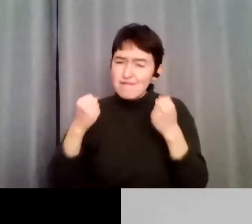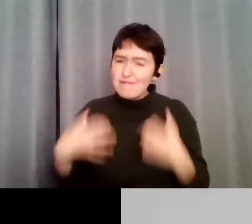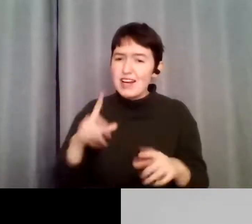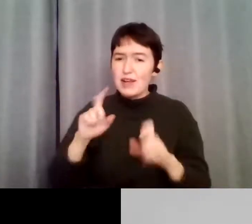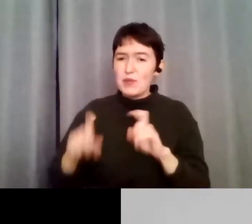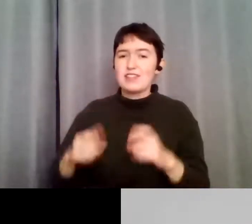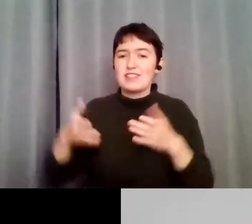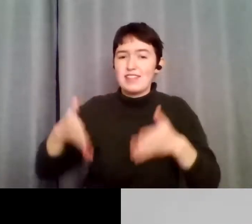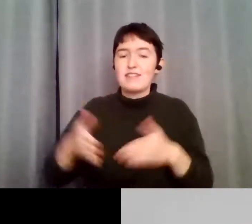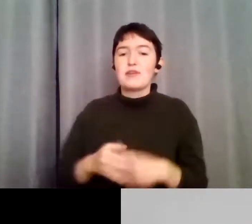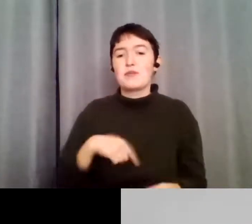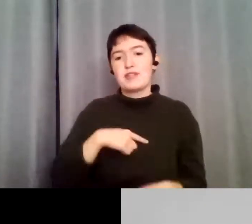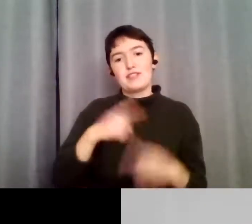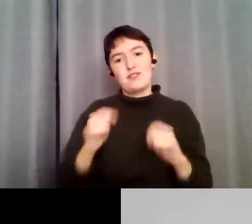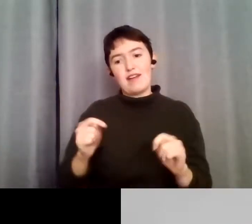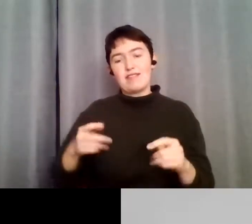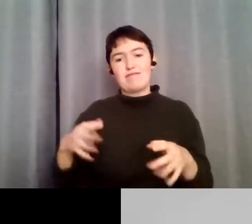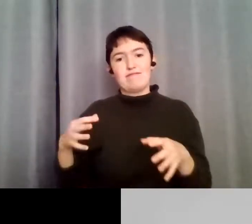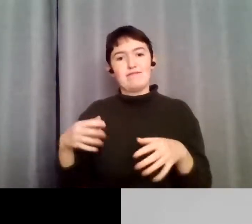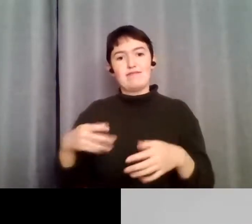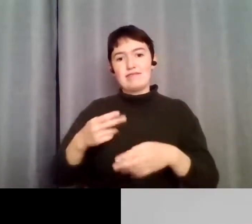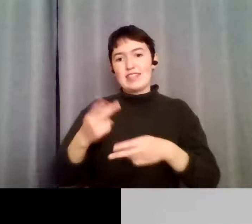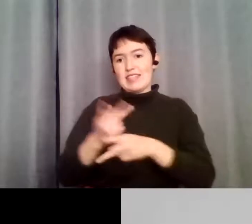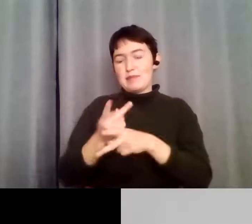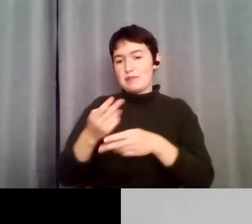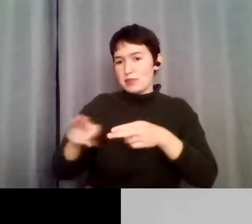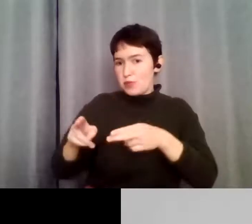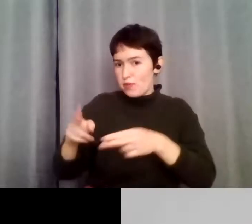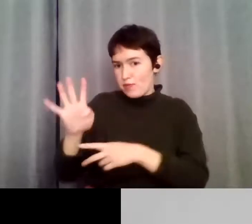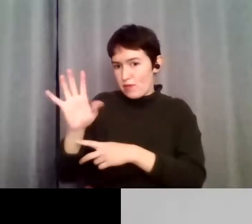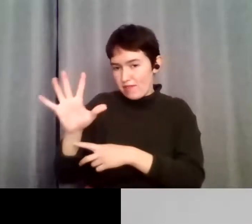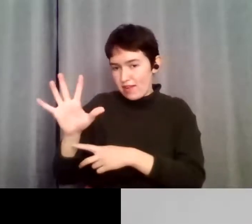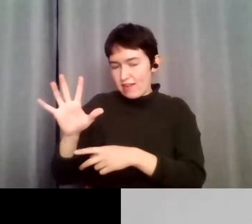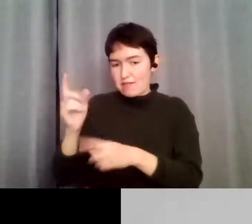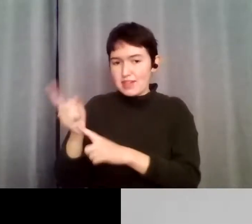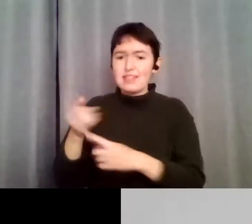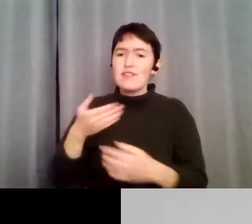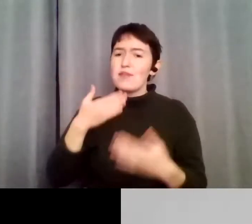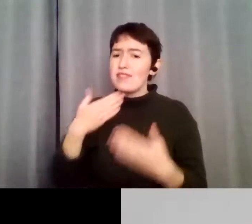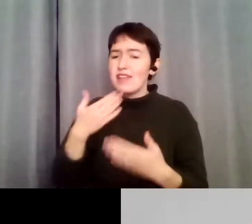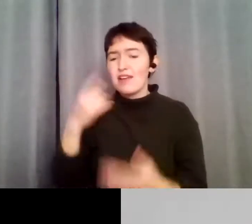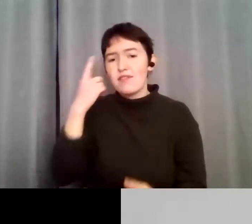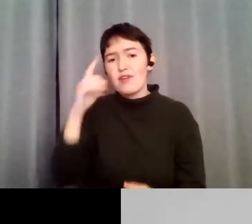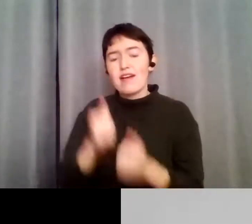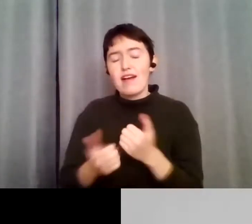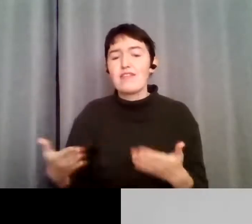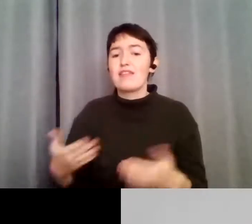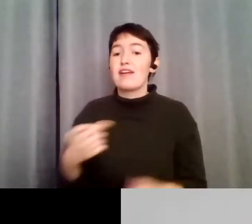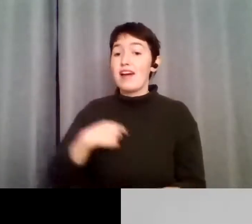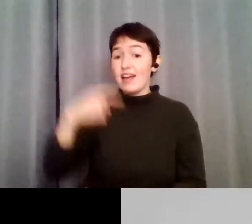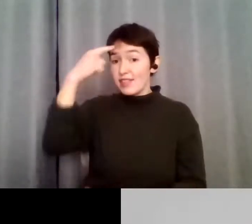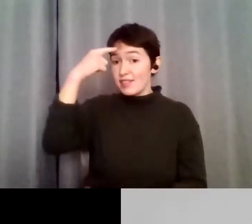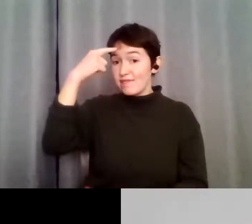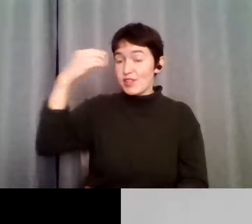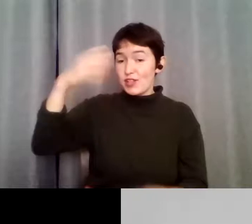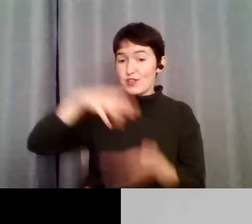these to 45 minutes. So thank you so much for everything. I think what we've learned today from my end is that I need to have